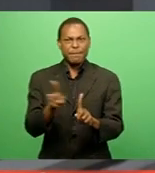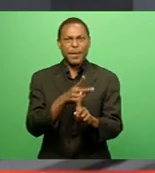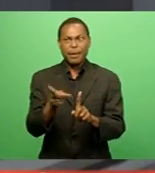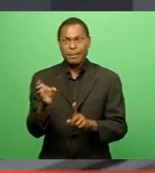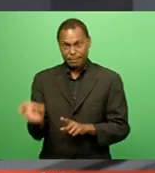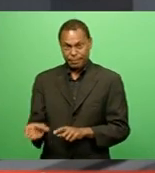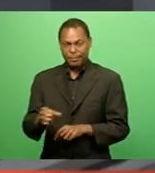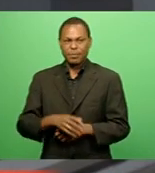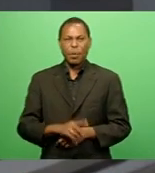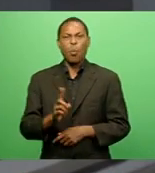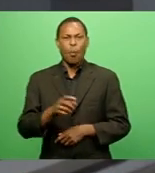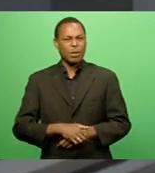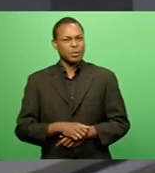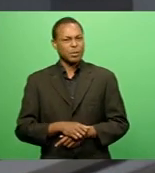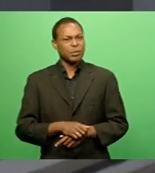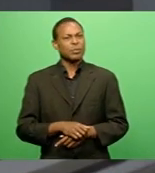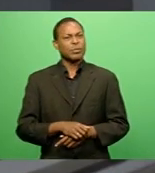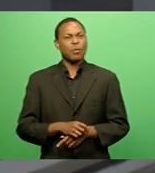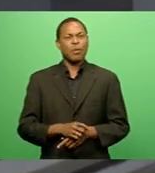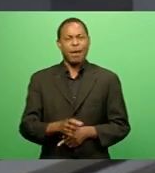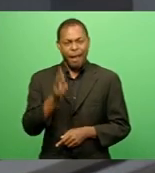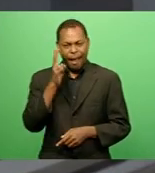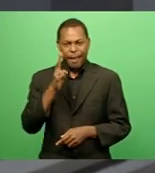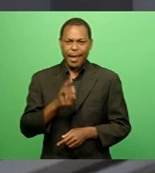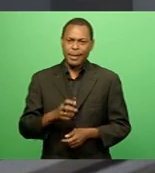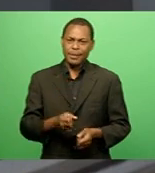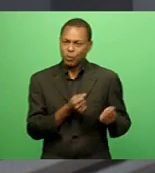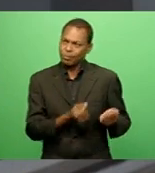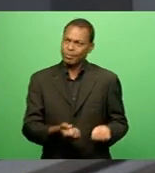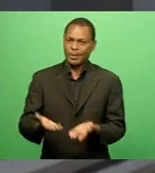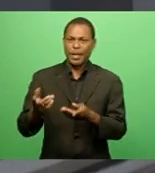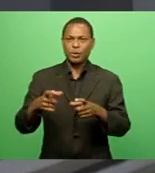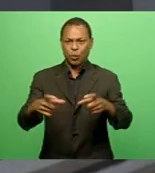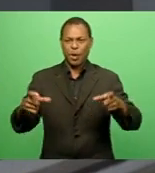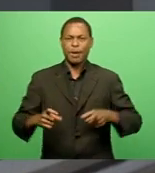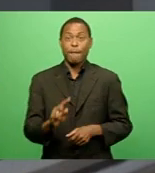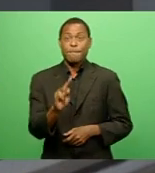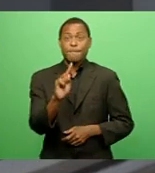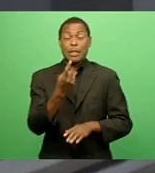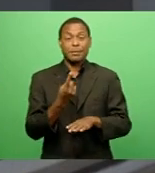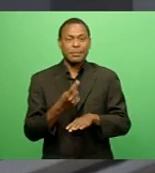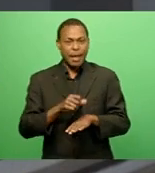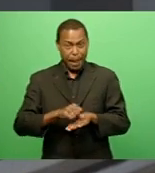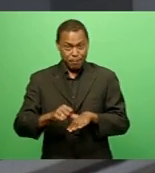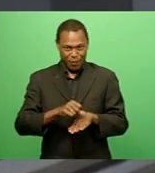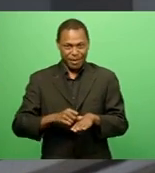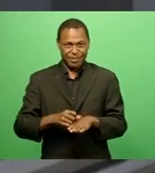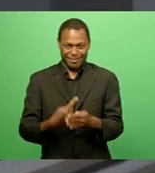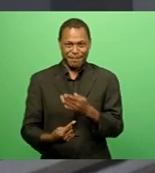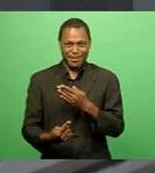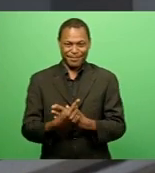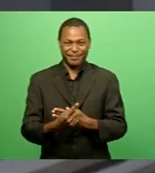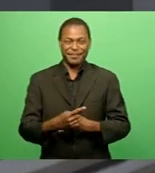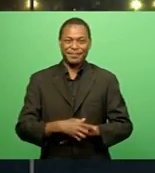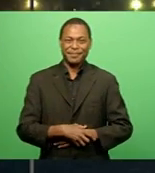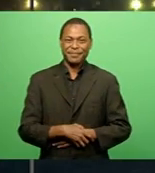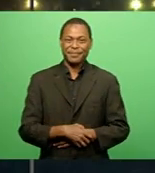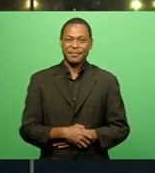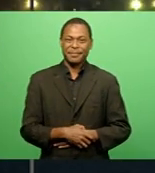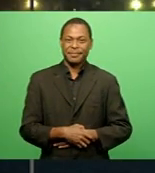has been recharged separately. The matter has been adjourned to the 1st of April. Pranita Prakash, FBC